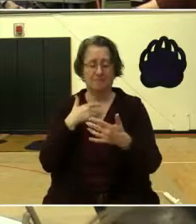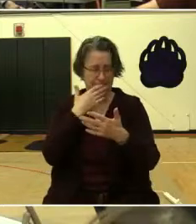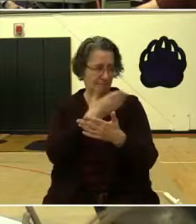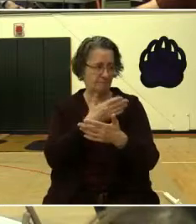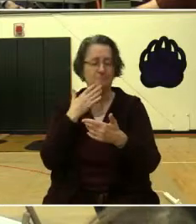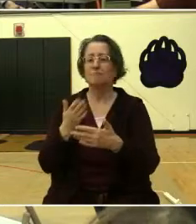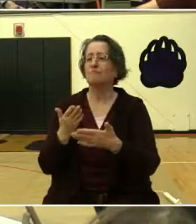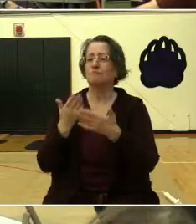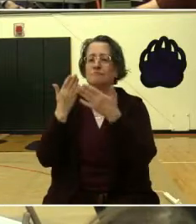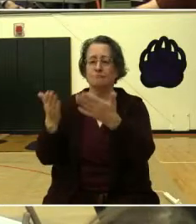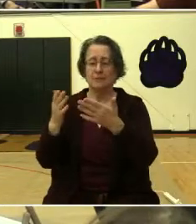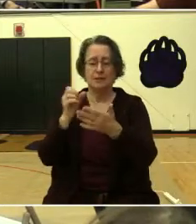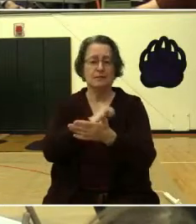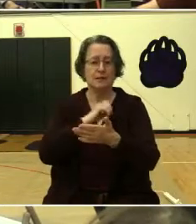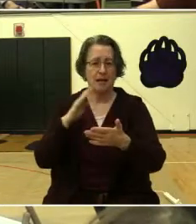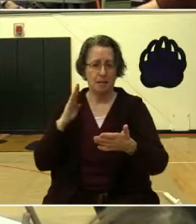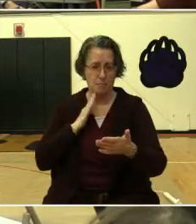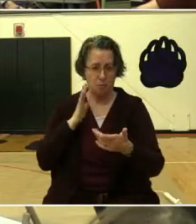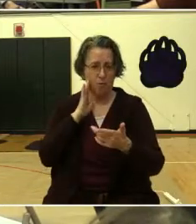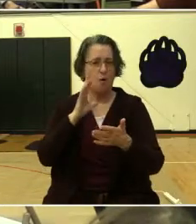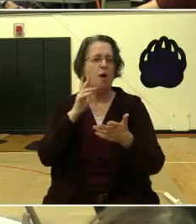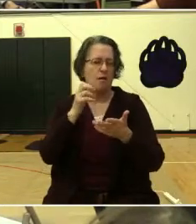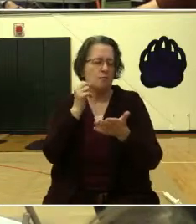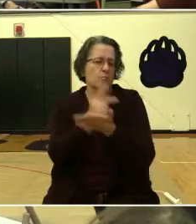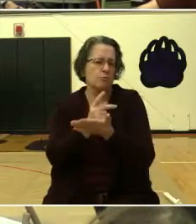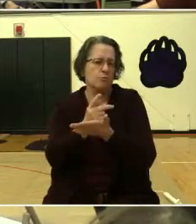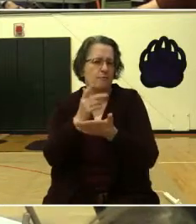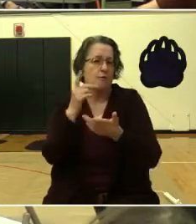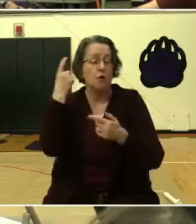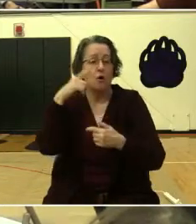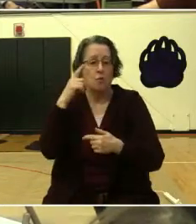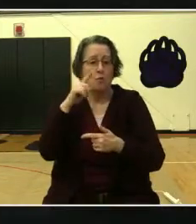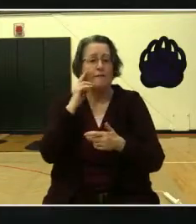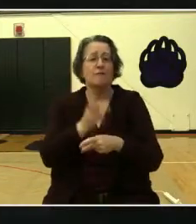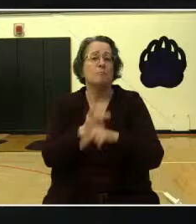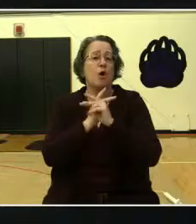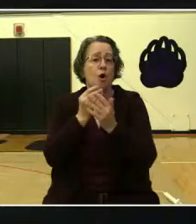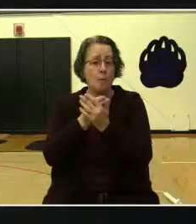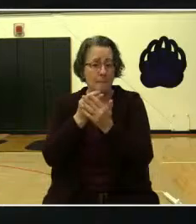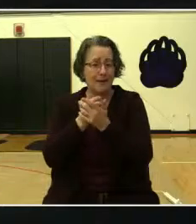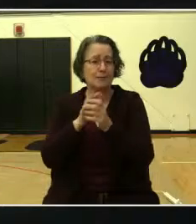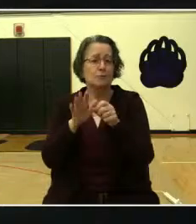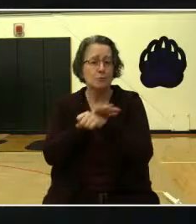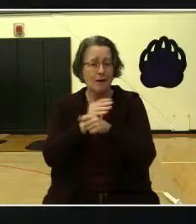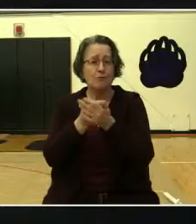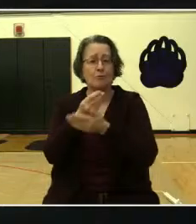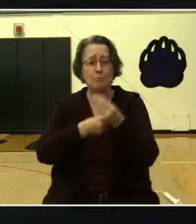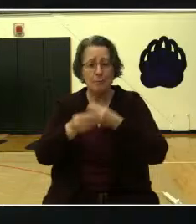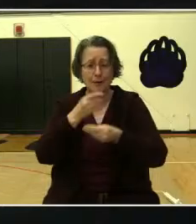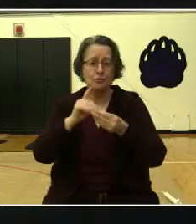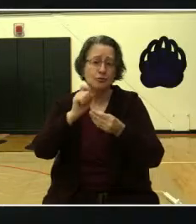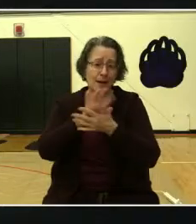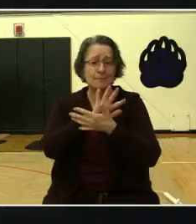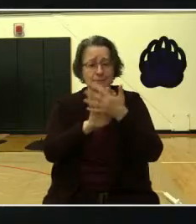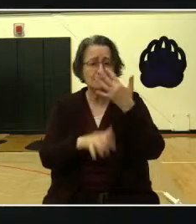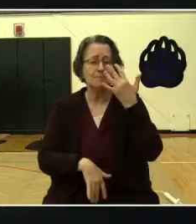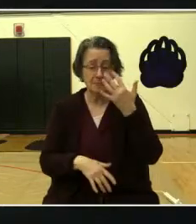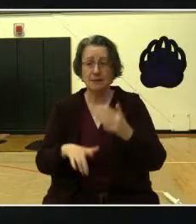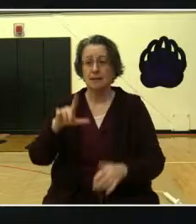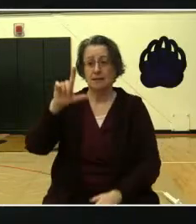be authorized to borrow money in anticipation of taxes grants and other another revenue is there a second Mr